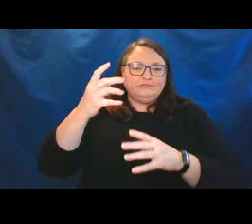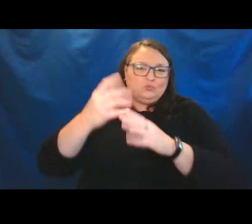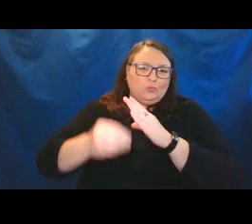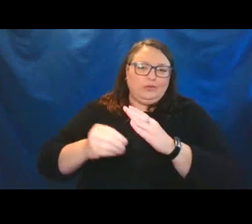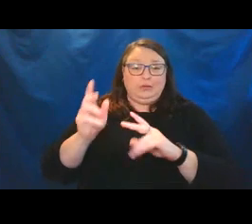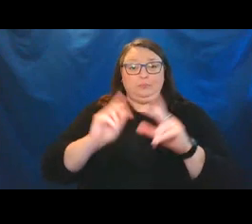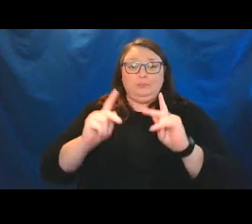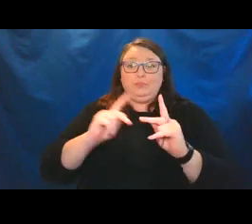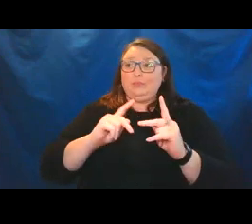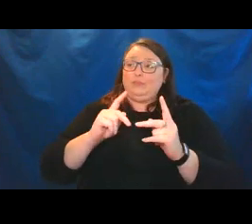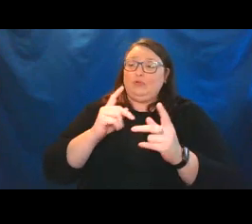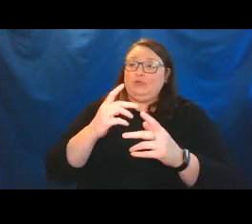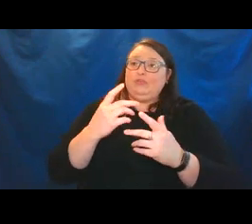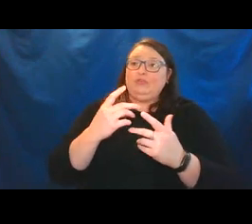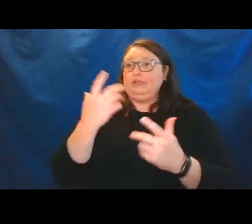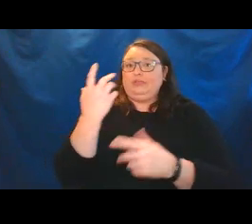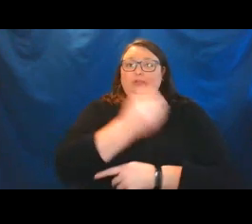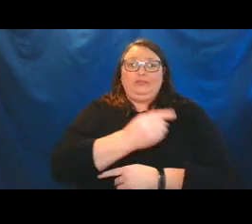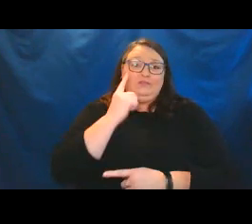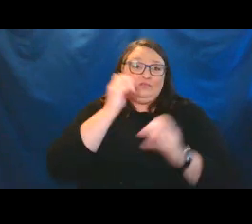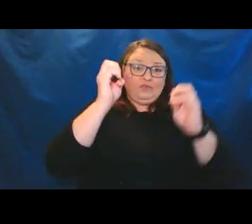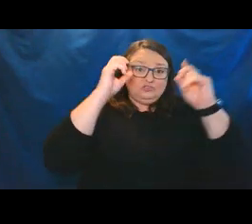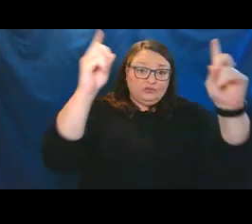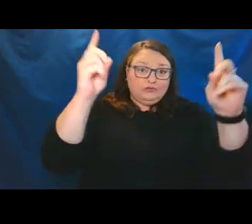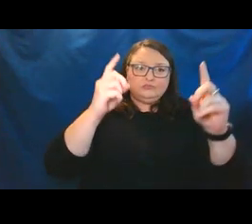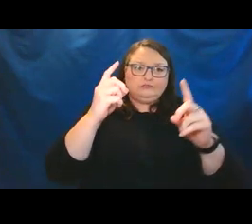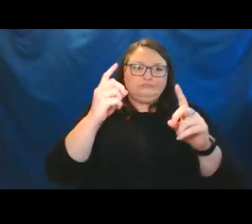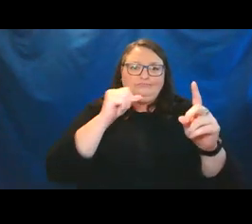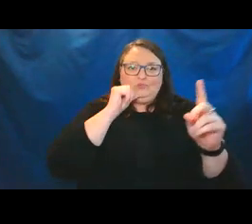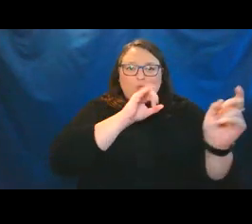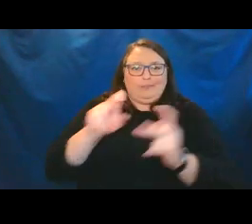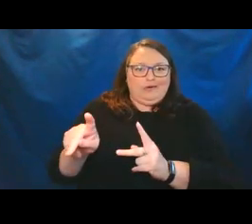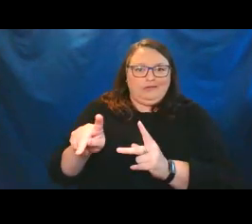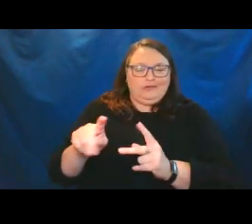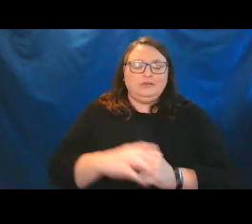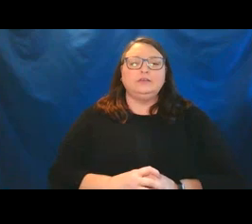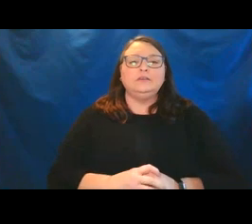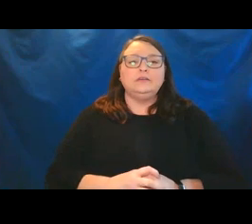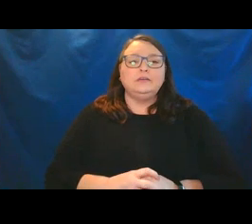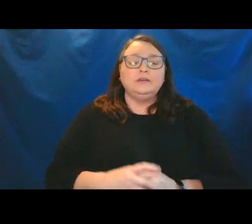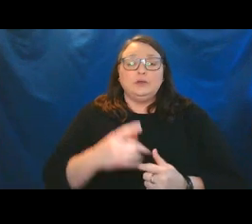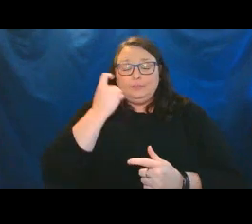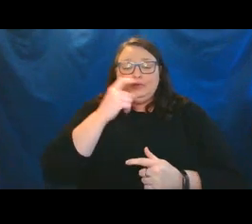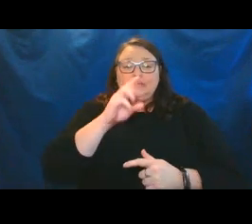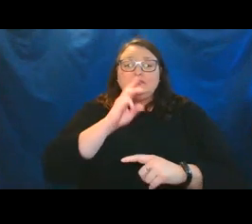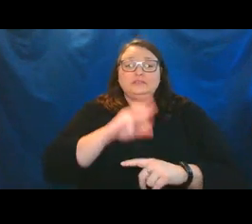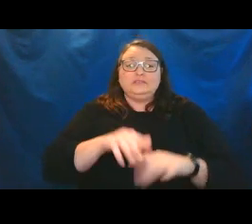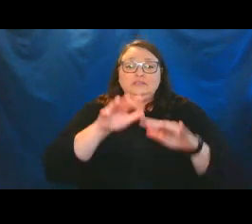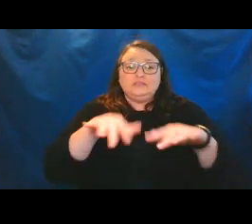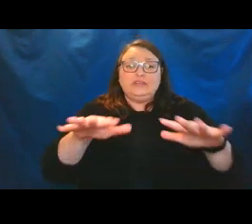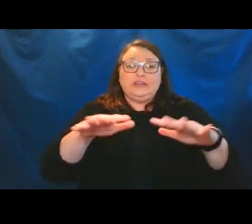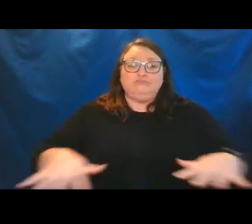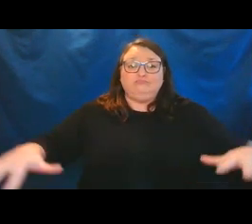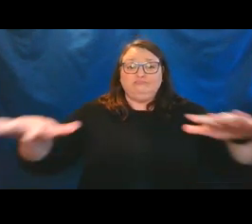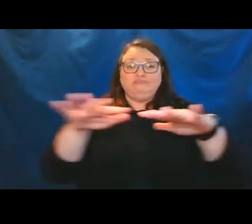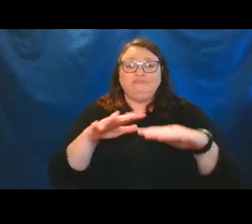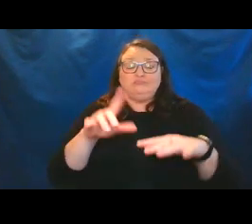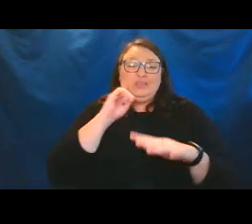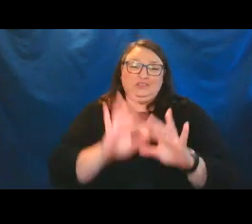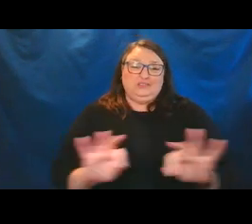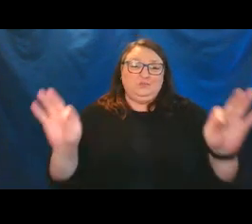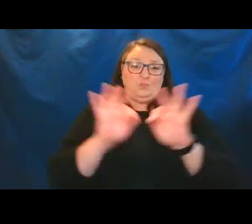in climate resilient workforce. And because we are surrounded by the sea, I believe that this is a very